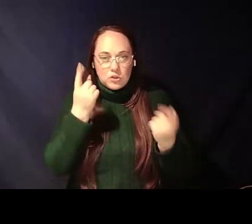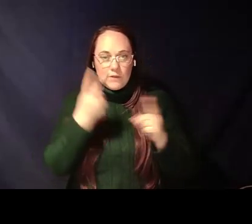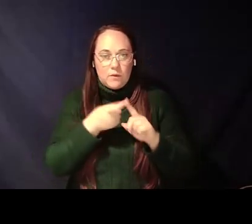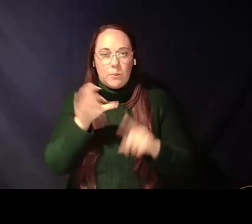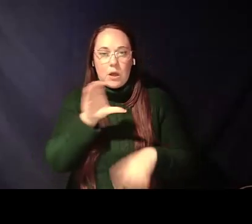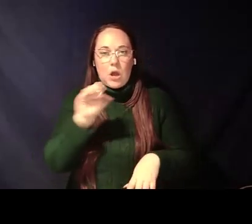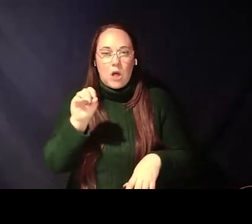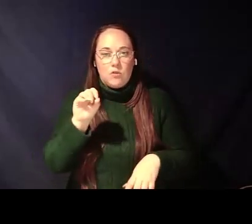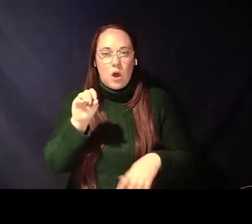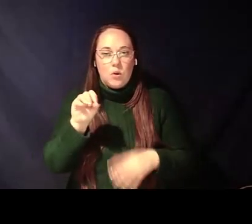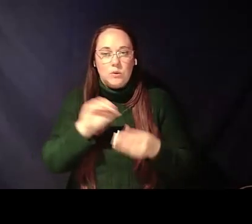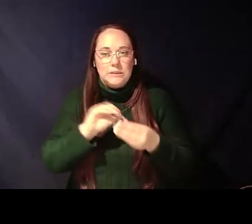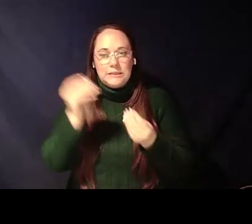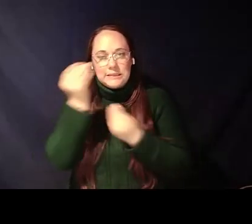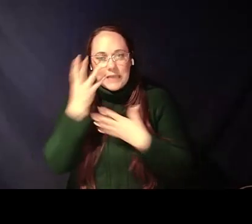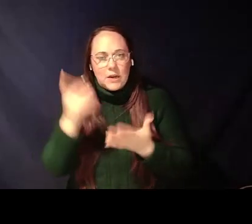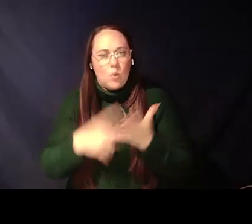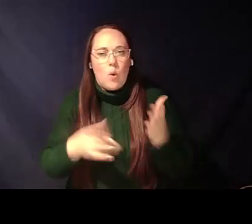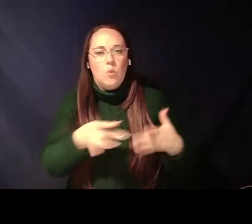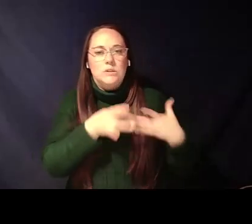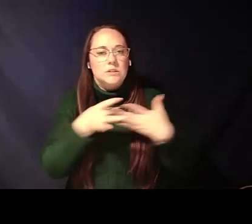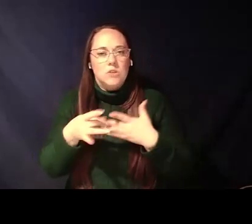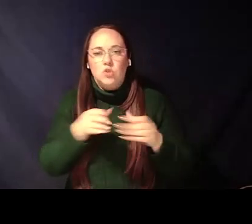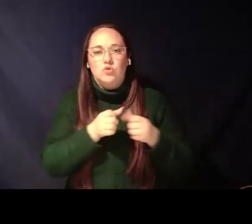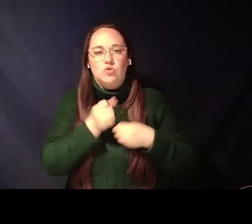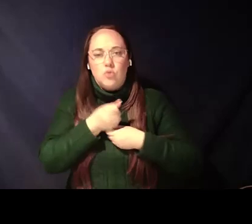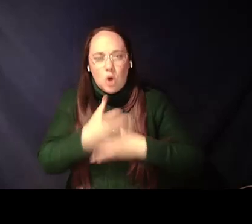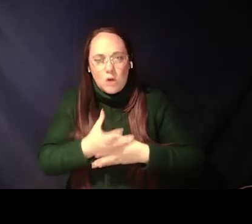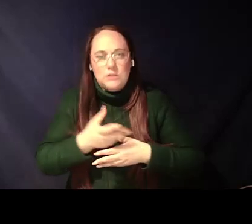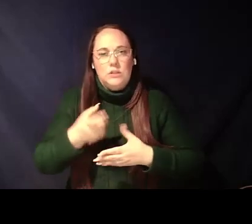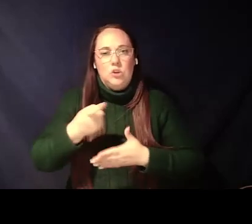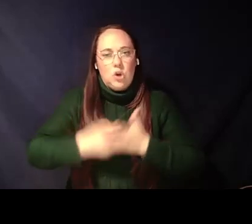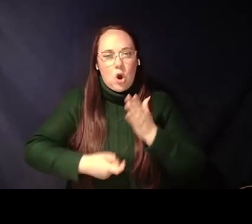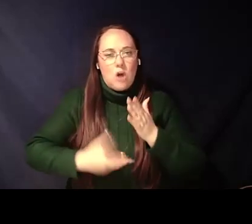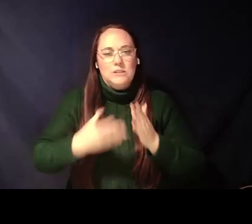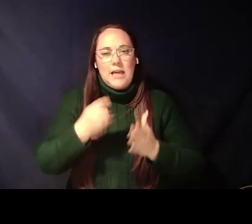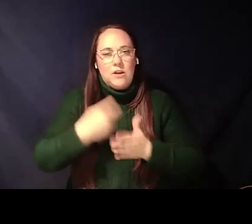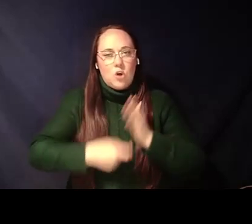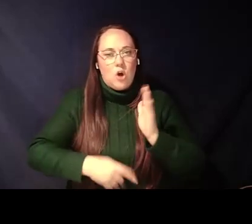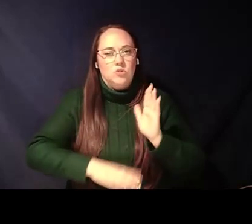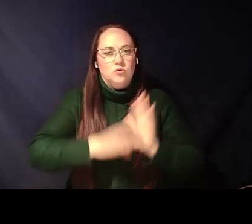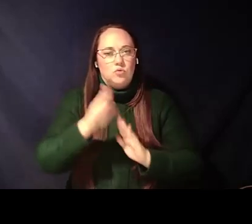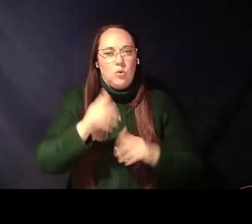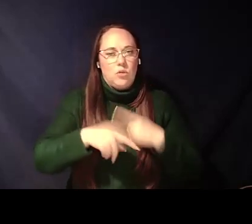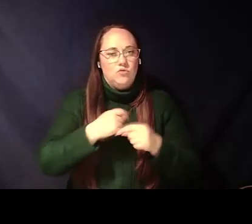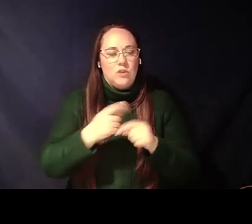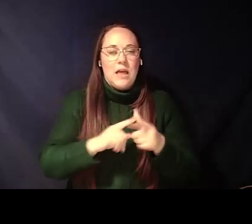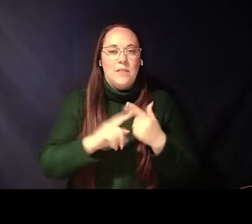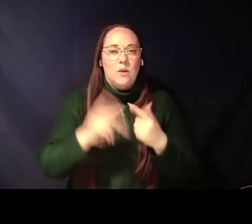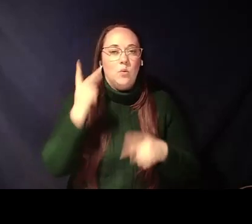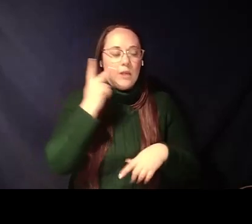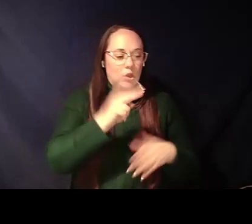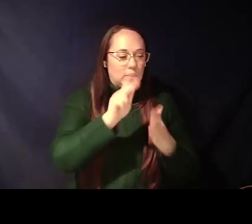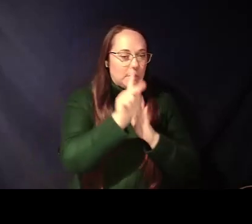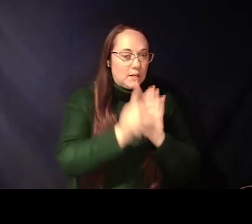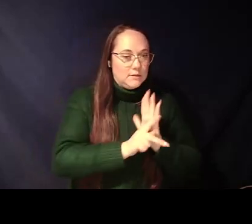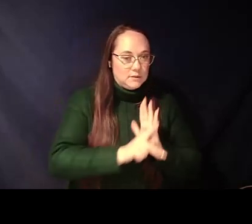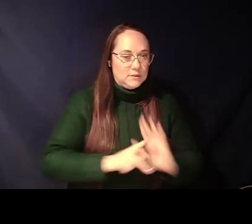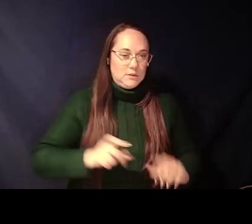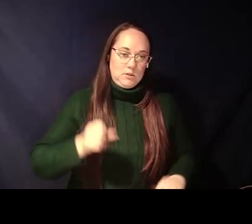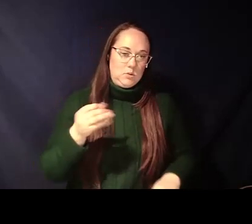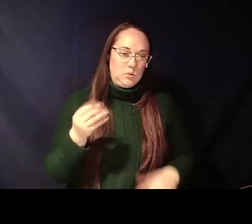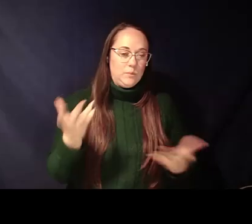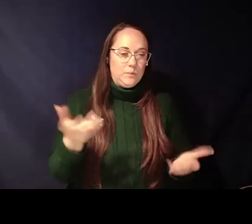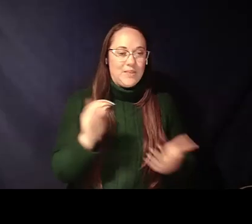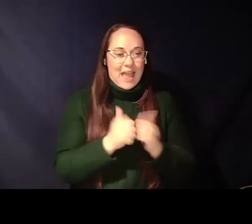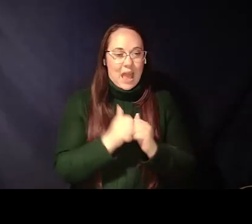Colorado data what was really driving some of those underlying costs and cost growth trends. And then we looked at the policies. We said, so